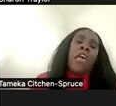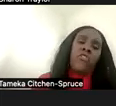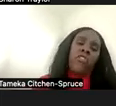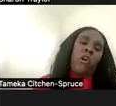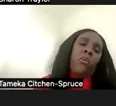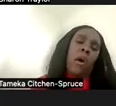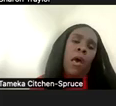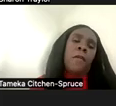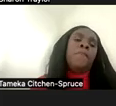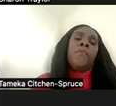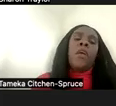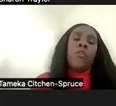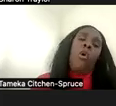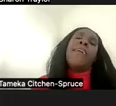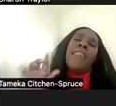things. And so